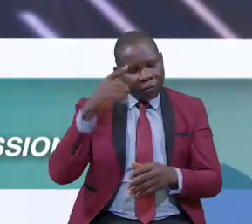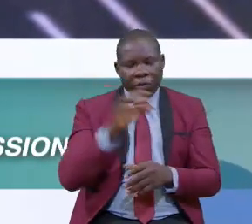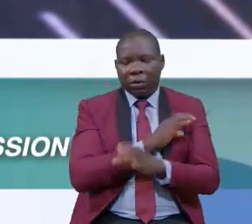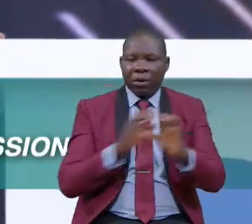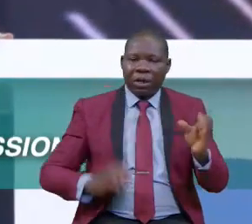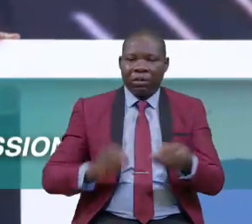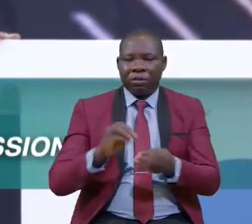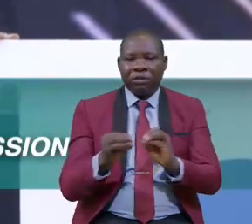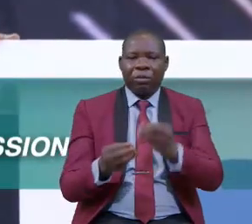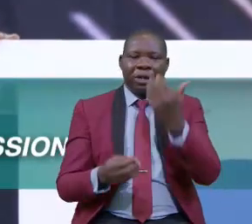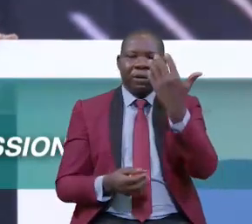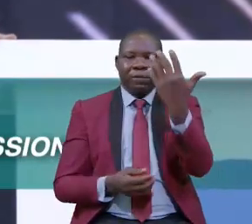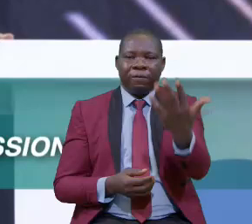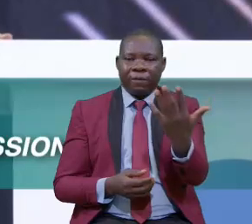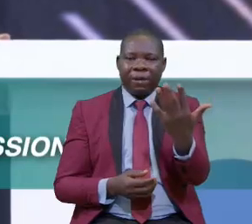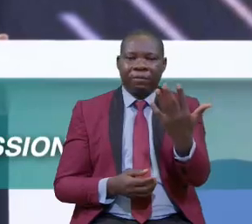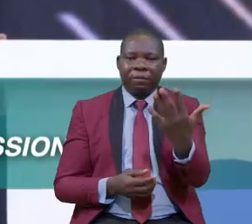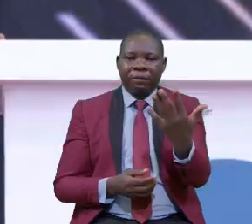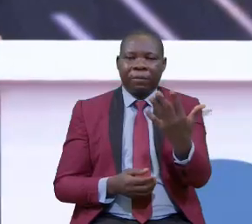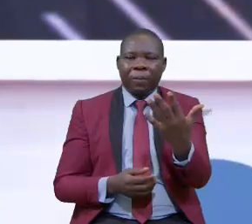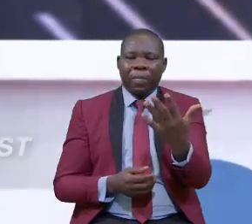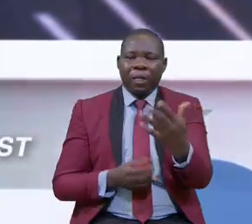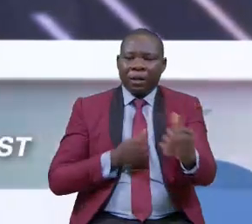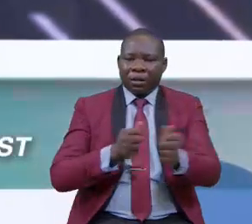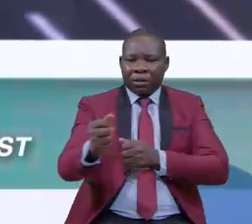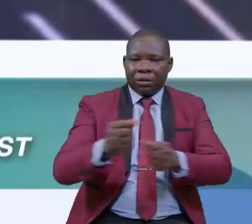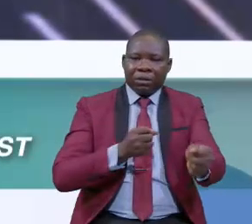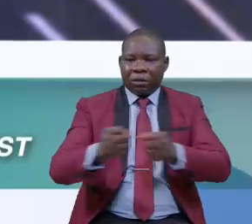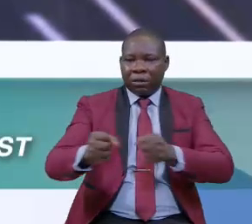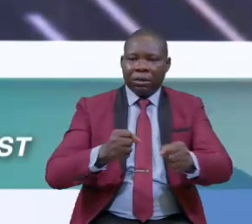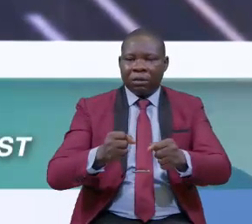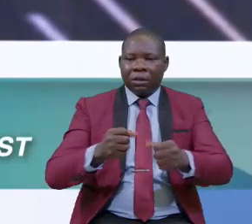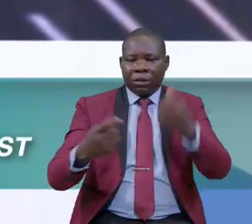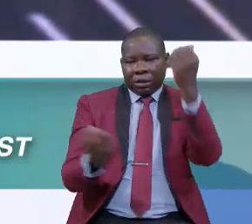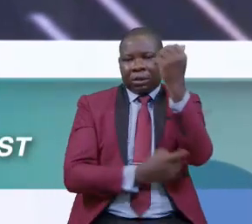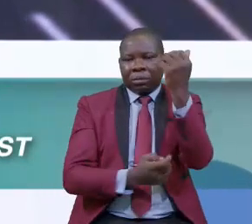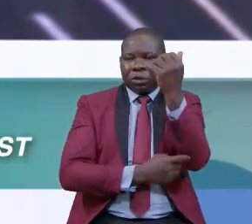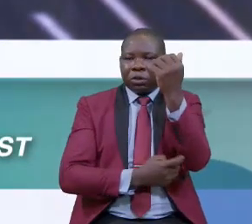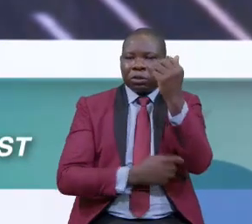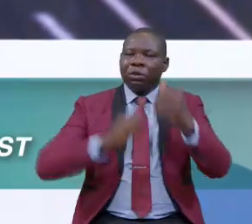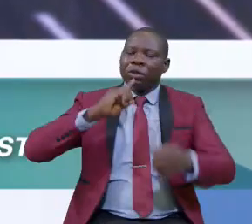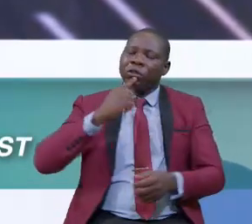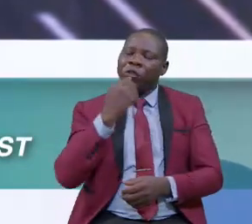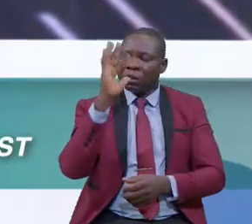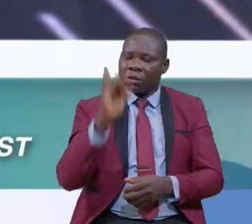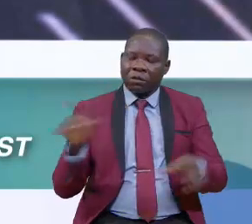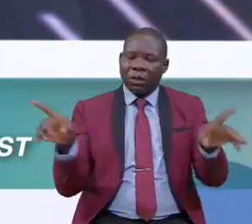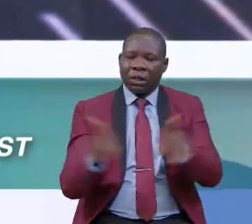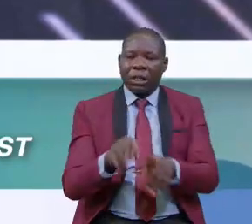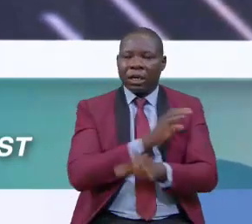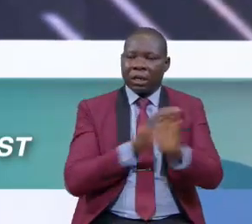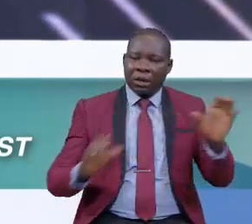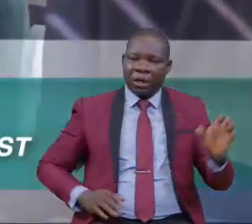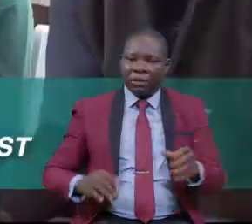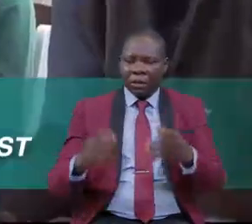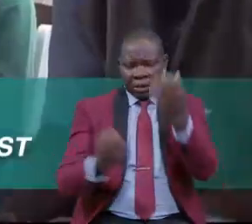five, resist temptation tenaciously like Christ. Temptation will come. Now,